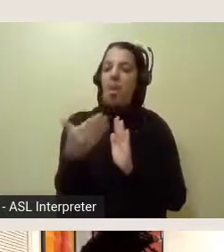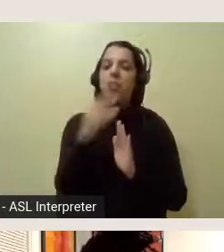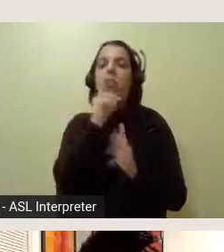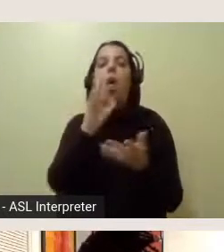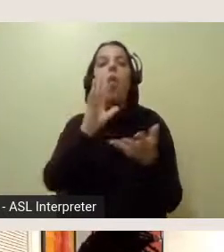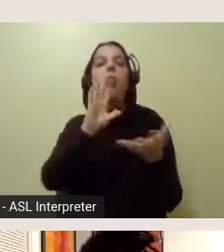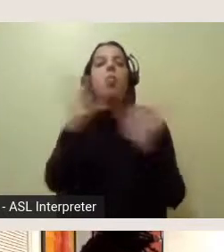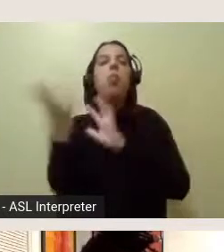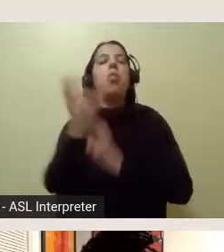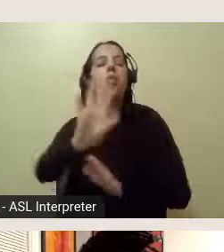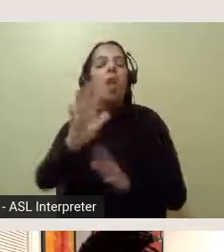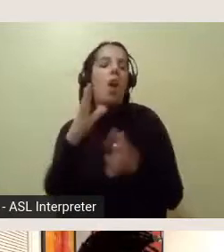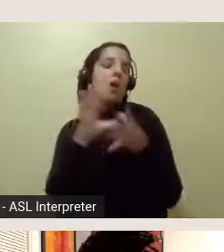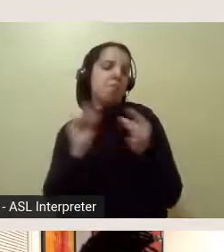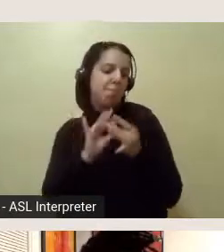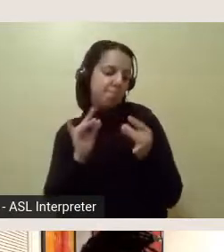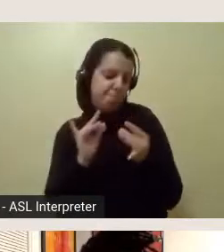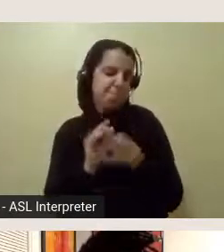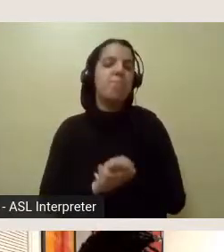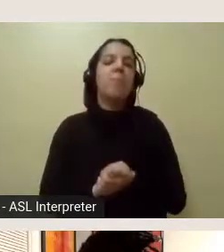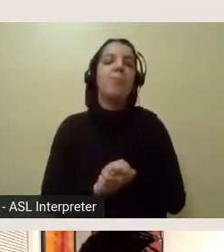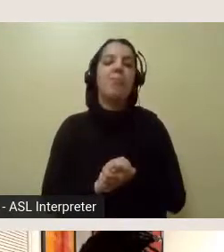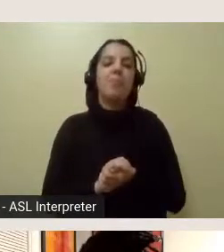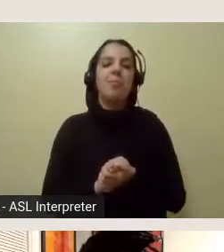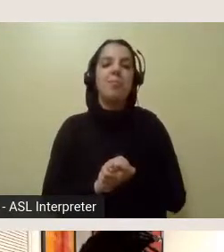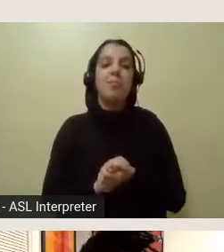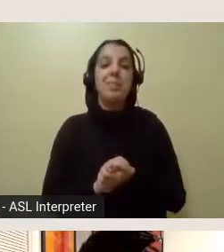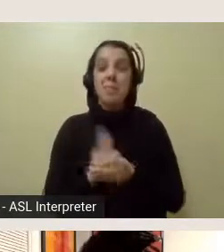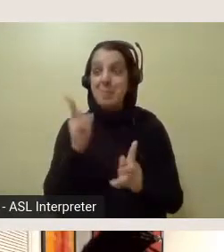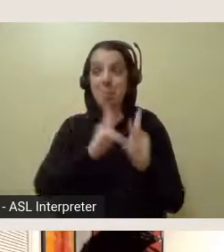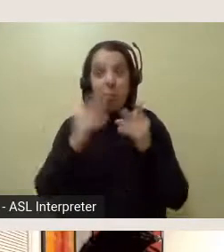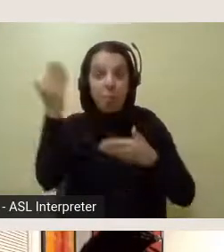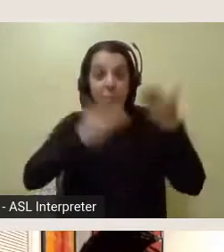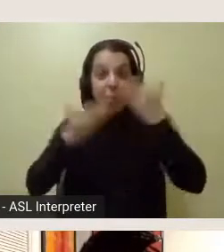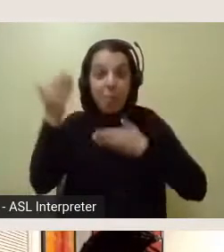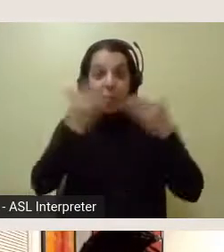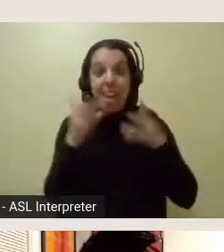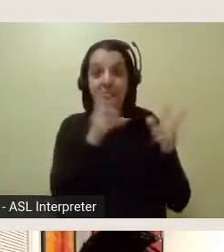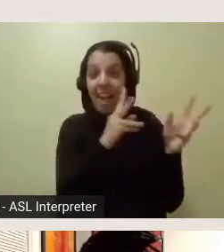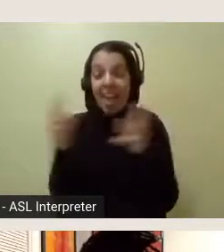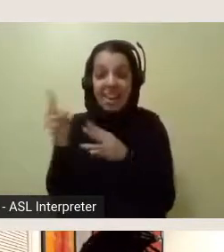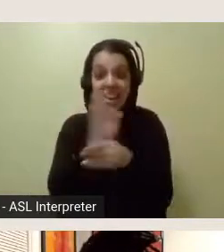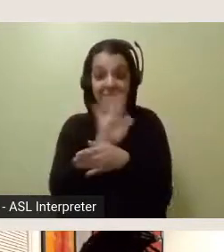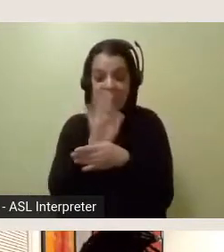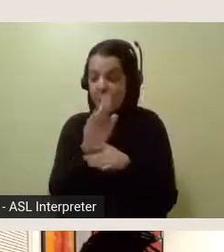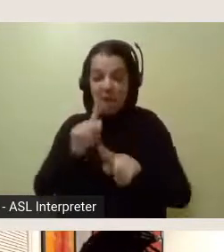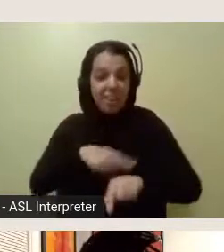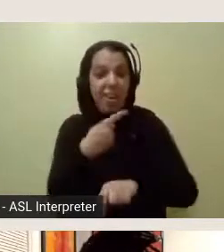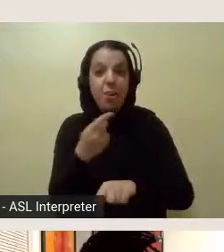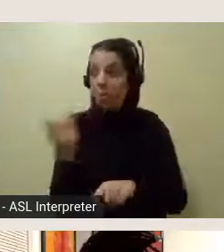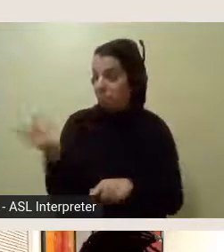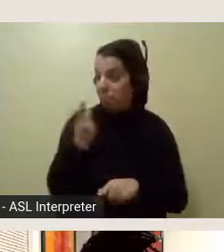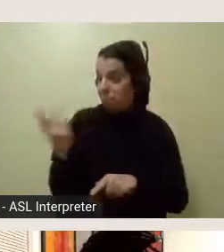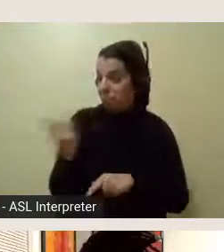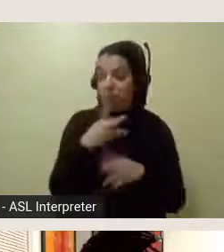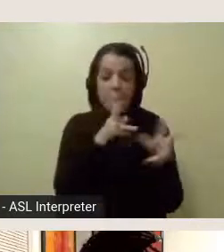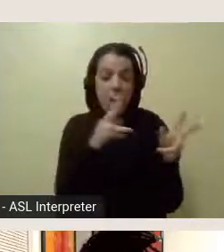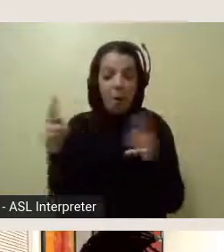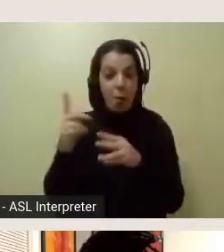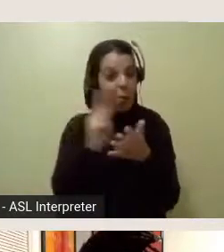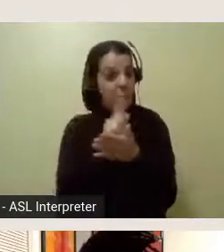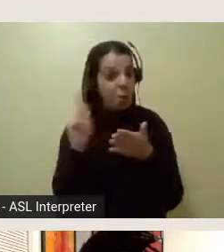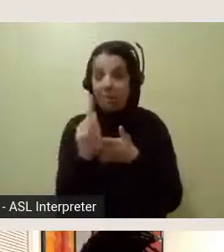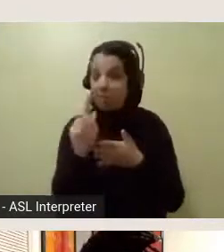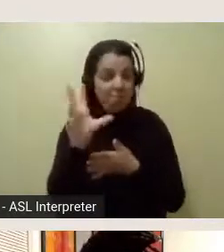And so, you know, people don't know how long it takes to edit a film. You have two people here and they didn't just spend like a week on it. We spent like, you